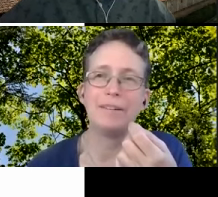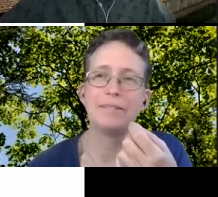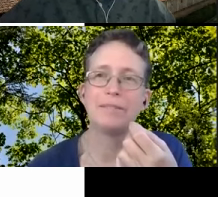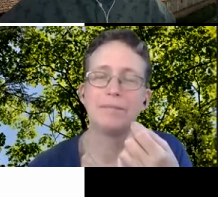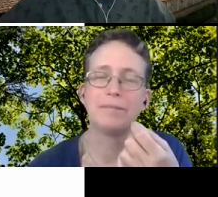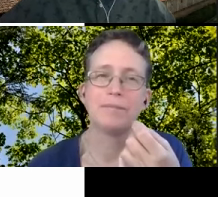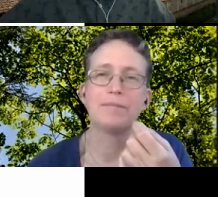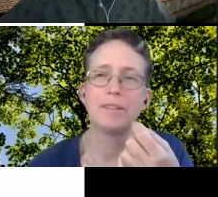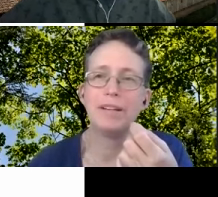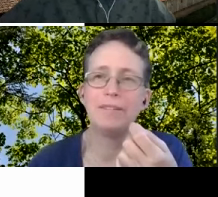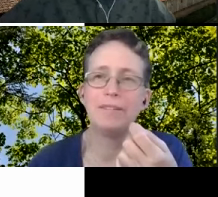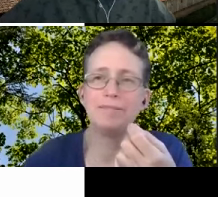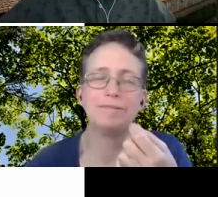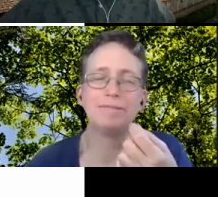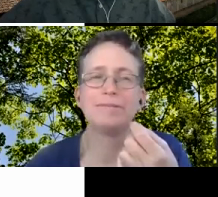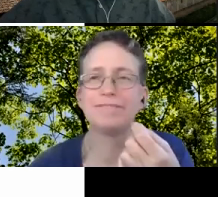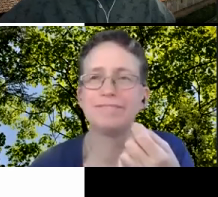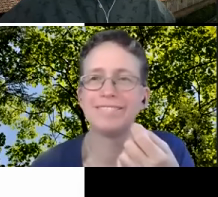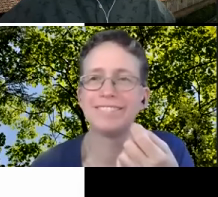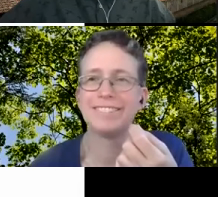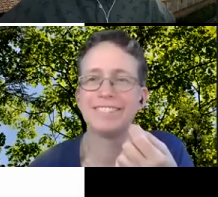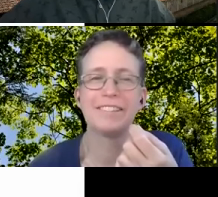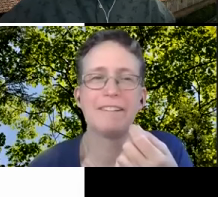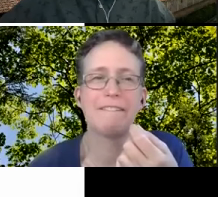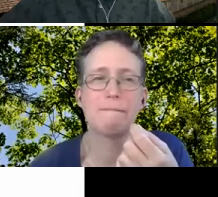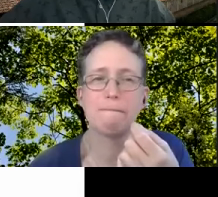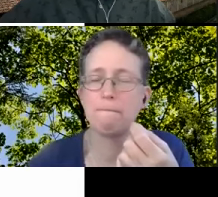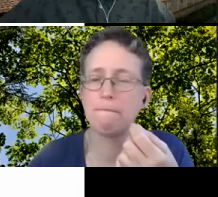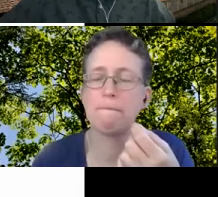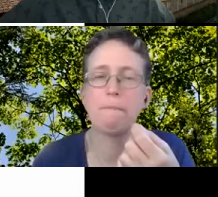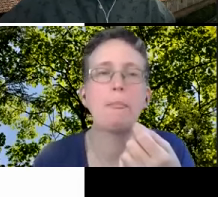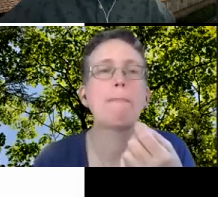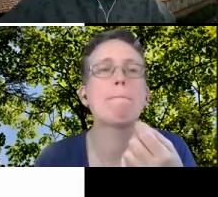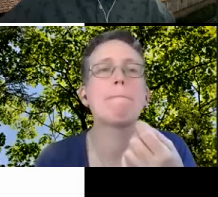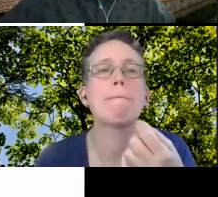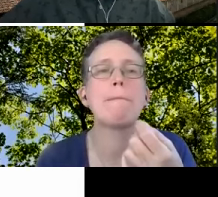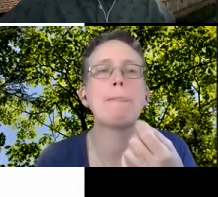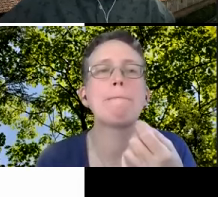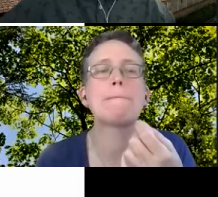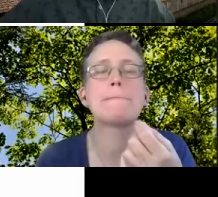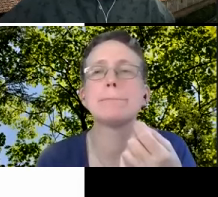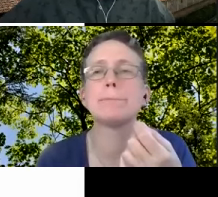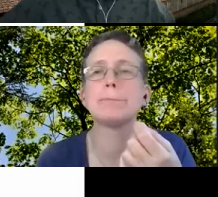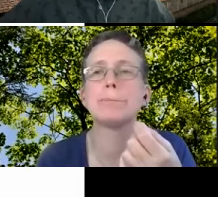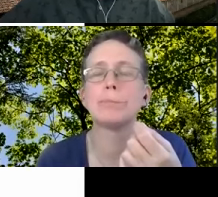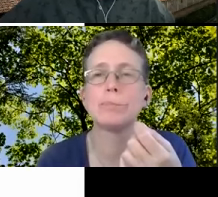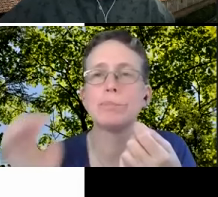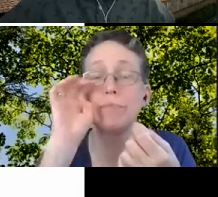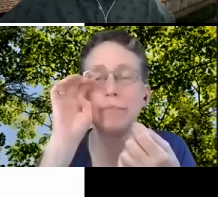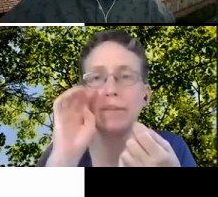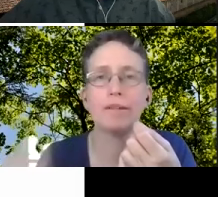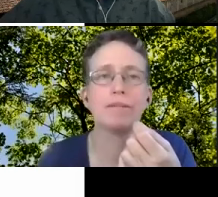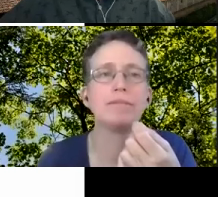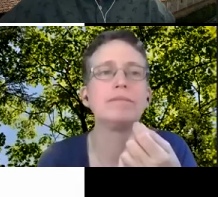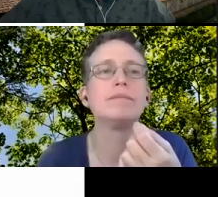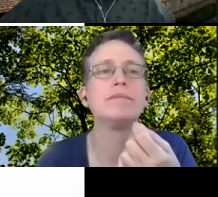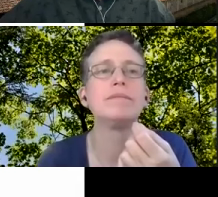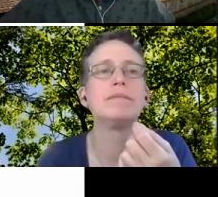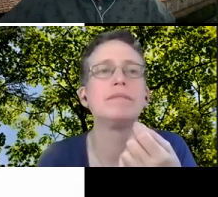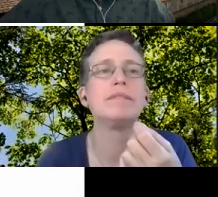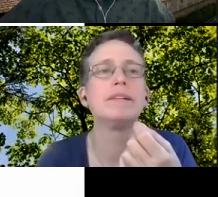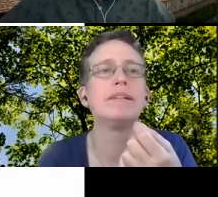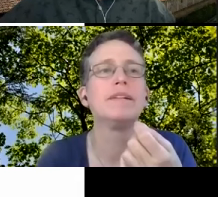Yeah. so yeah. Go So ahead. I think let's dive in. We have a little bit more time left in this vignette, so let's dive in a little bit to